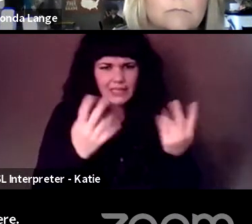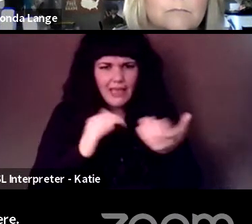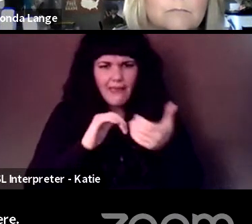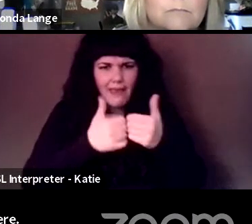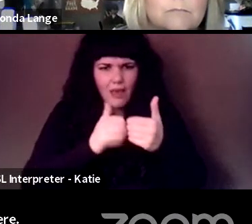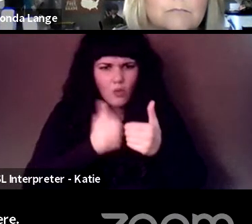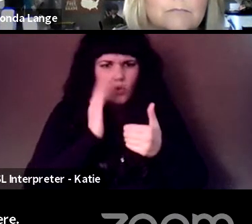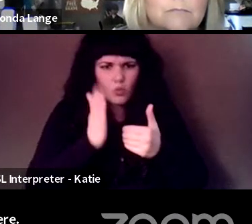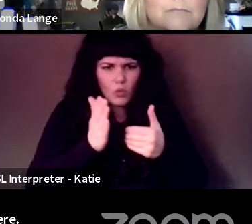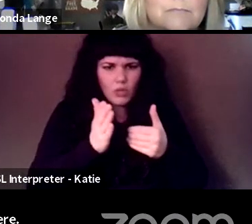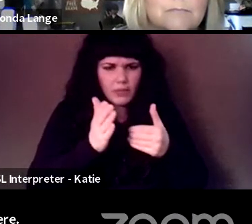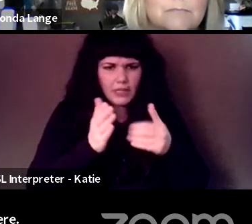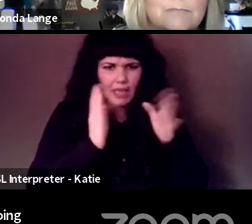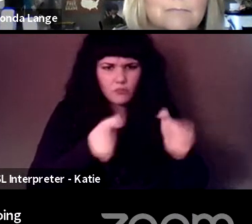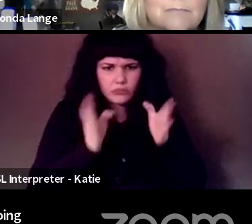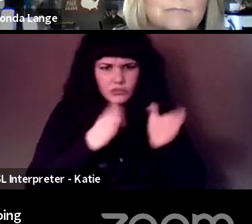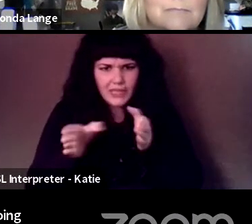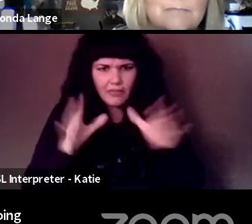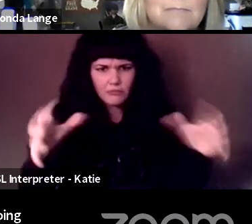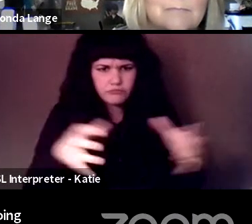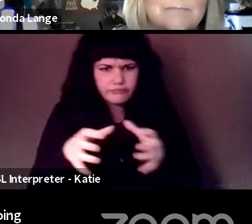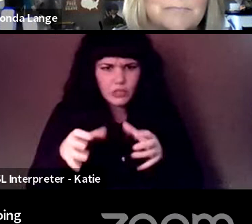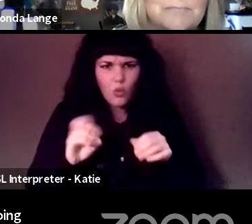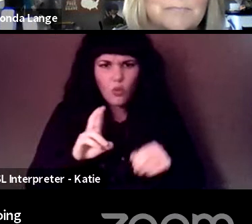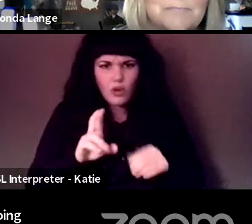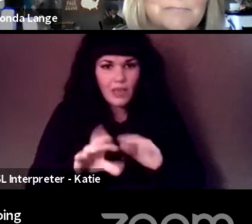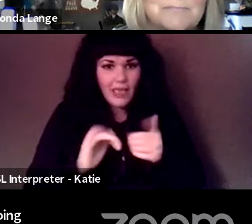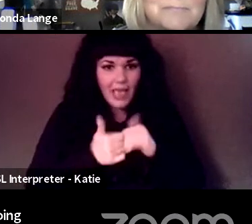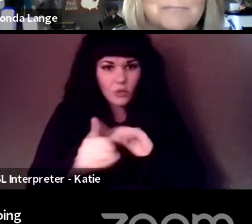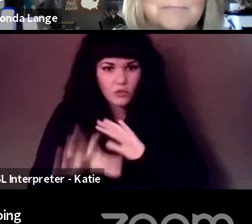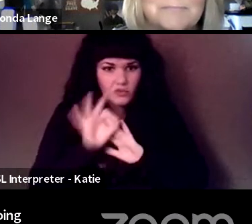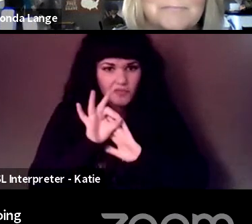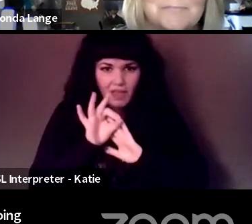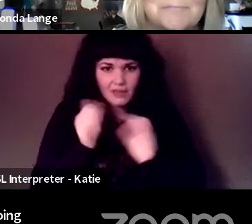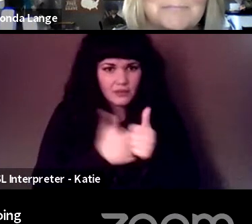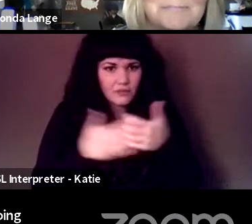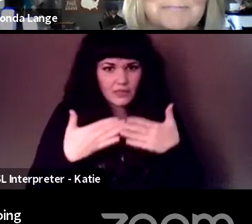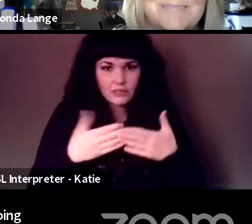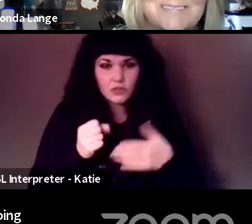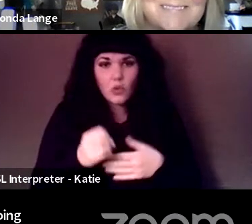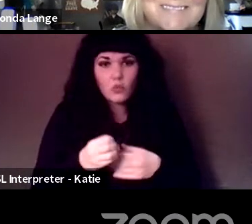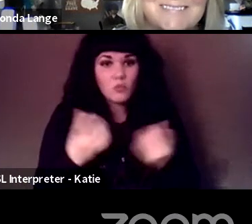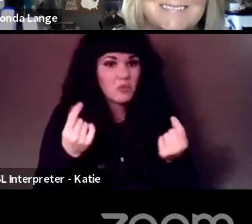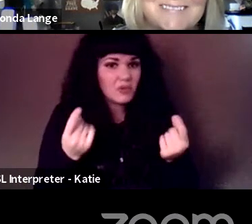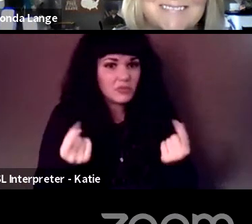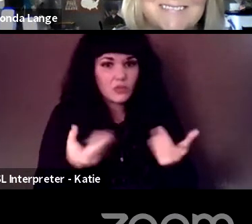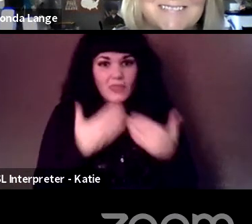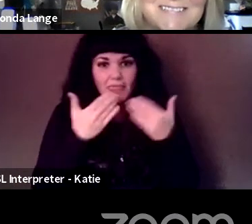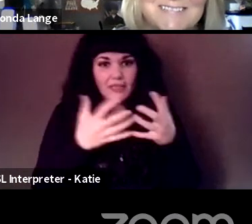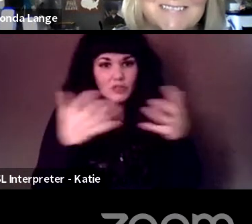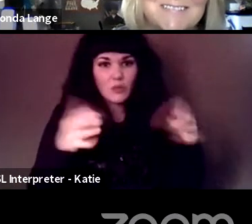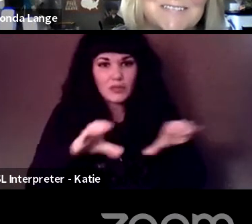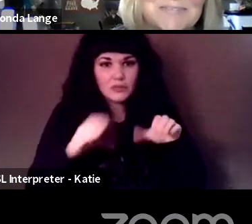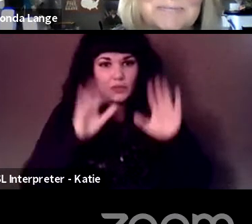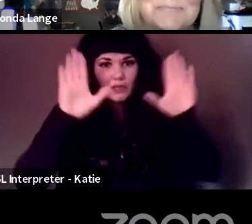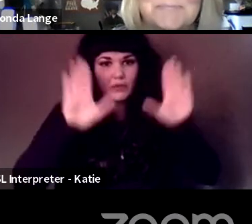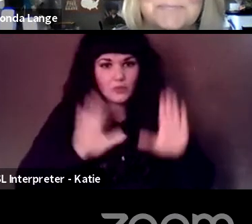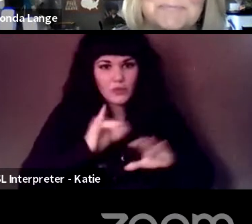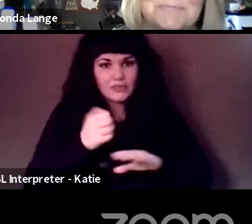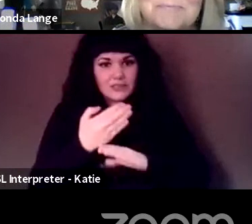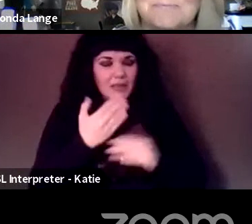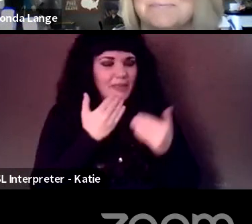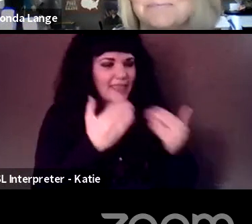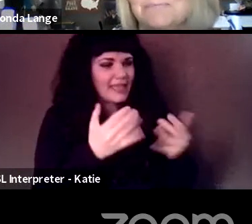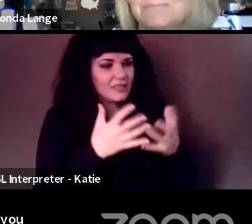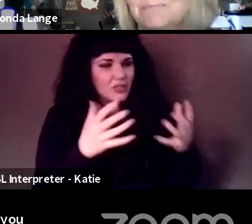right, or you're going to find it all or something. I don't know. But you know what you're doing. So thank you so much. You do a great job. Thank you so much, Terry.